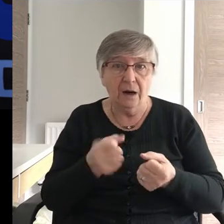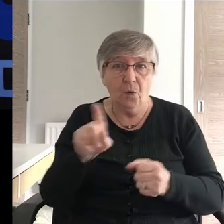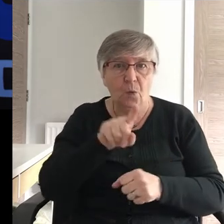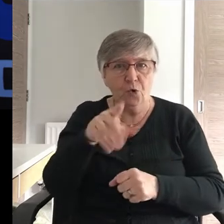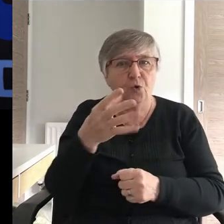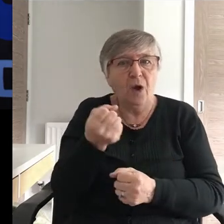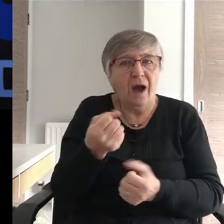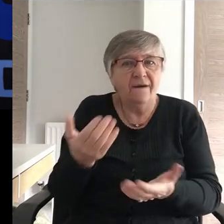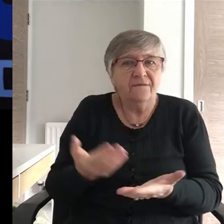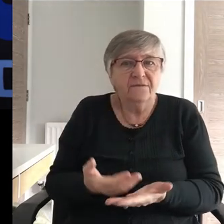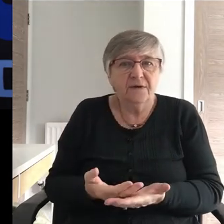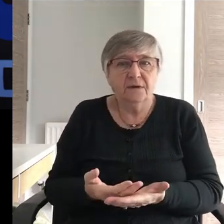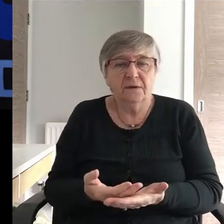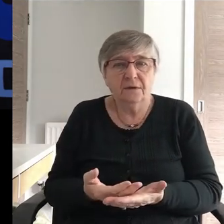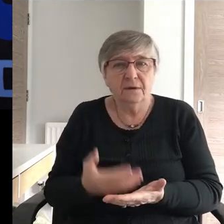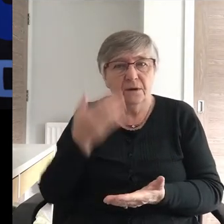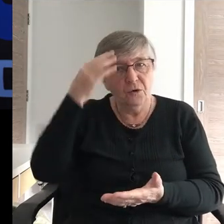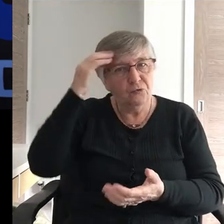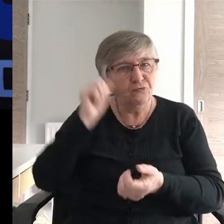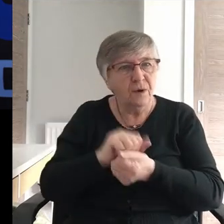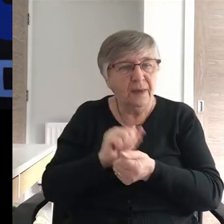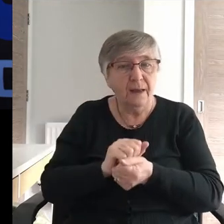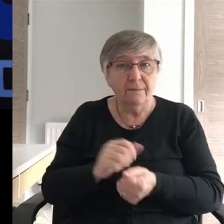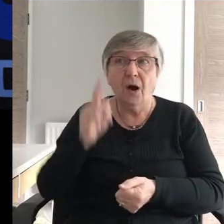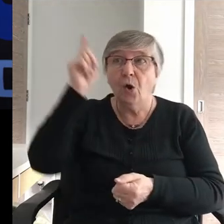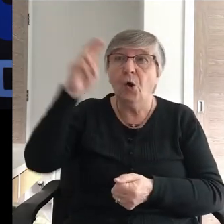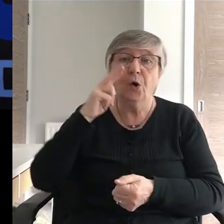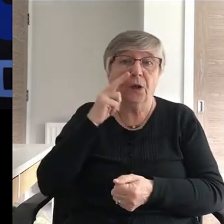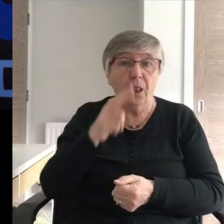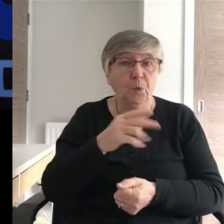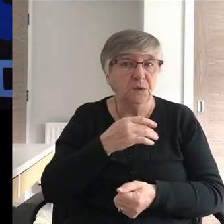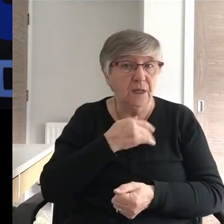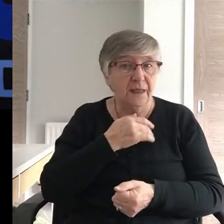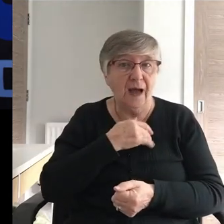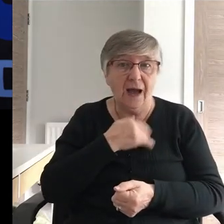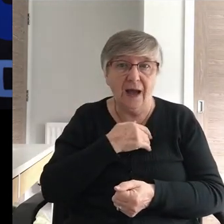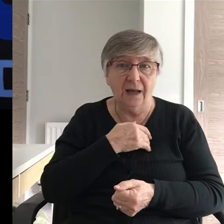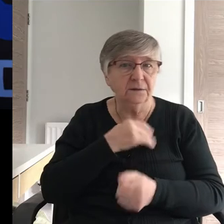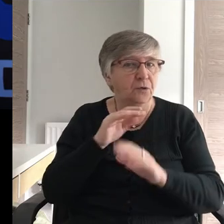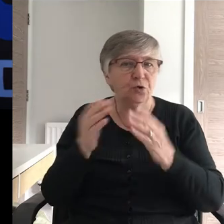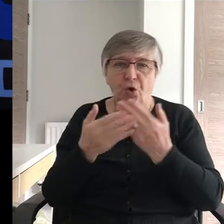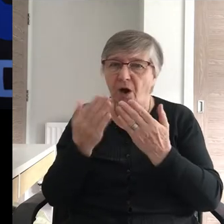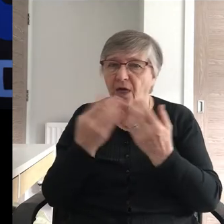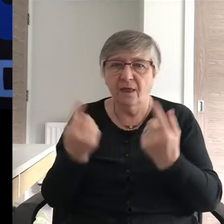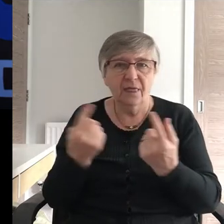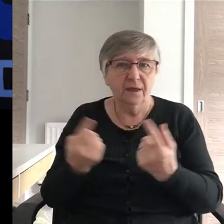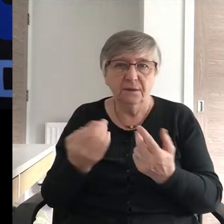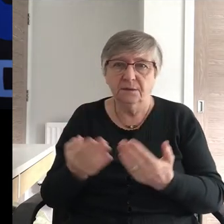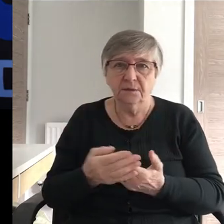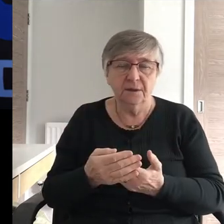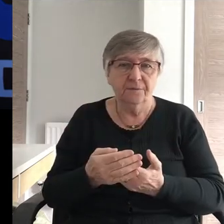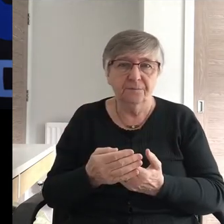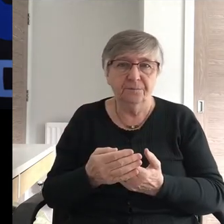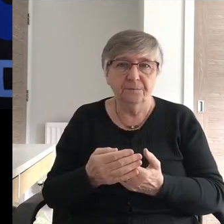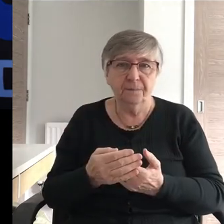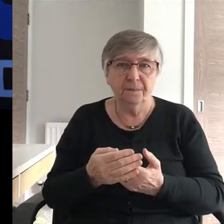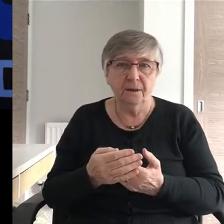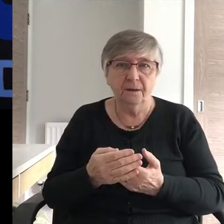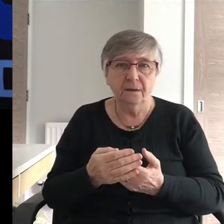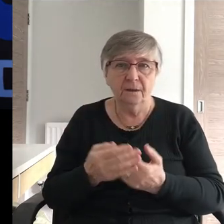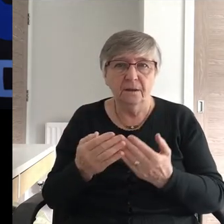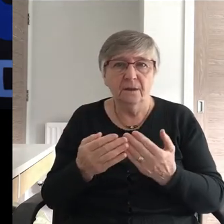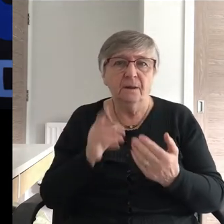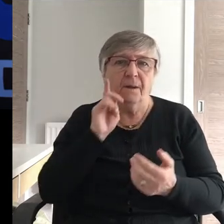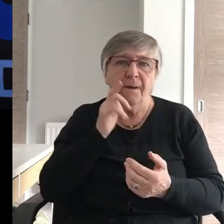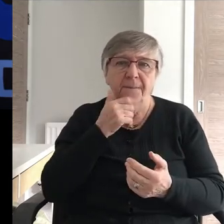possessions? Remember, God looks on the heart, not on outward appearances. Human